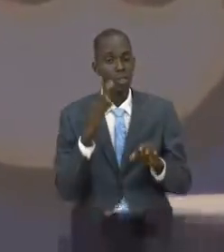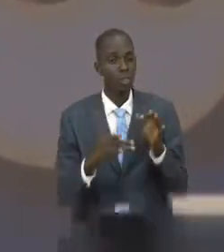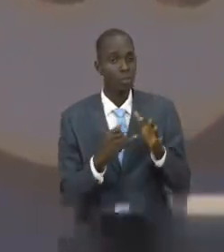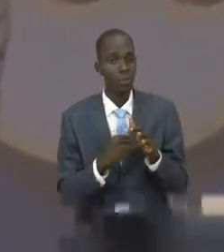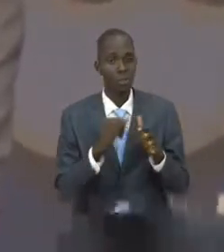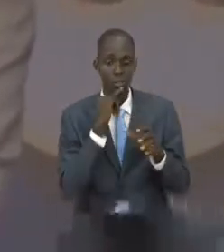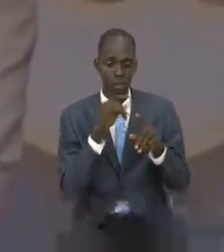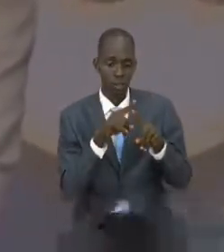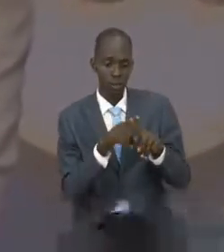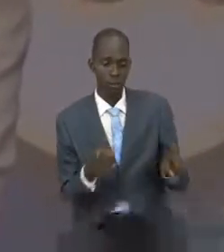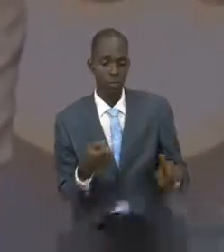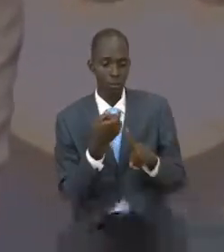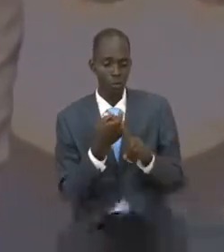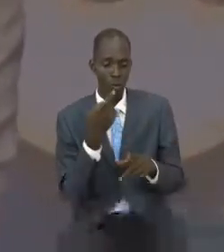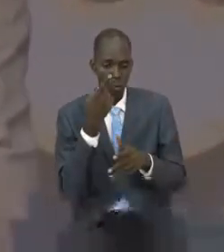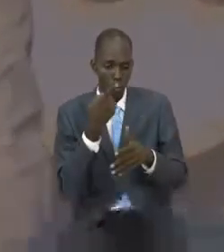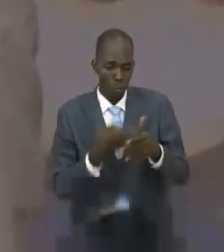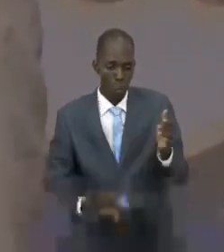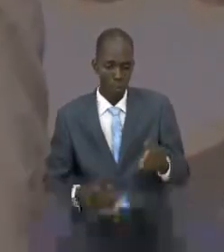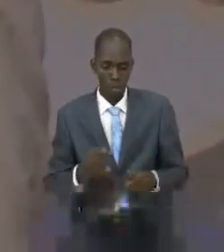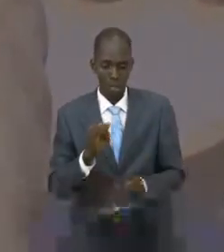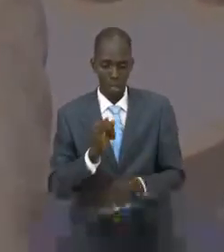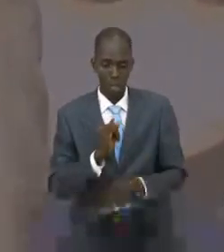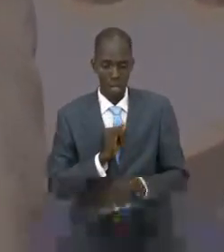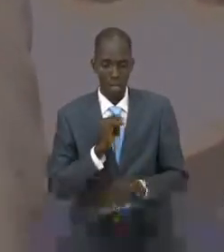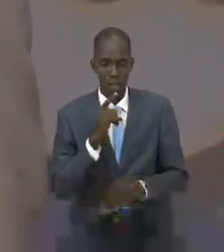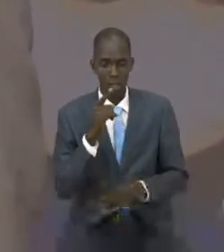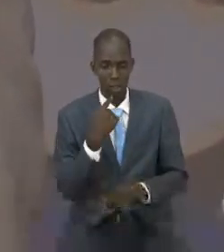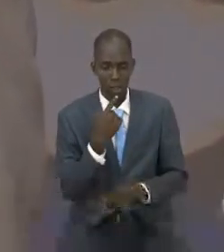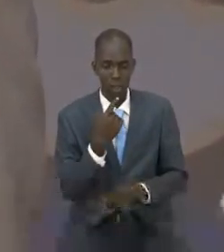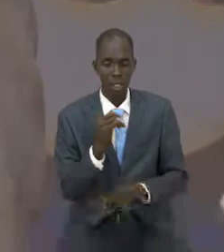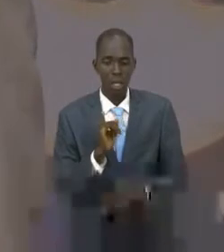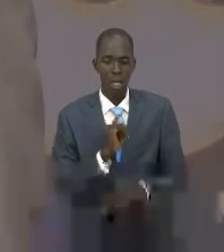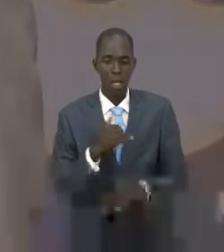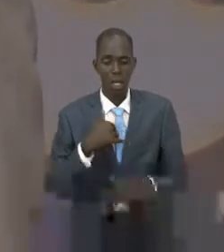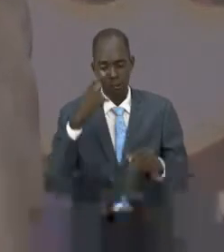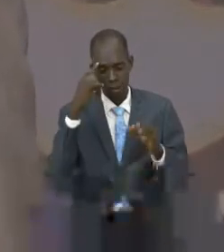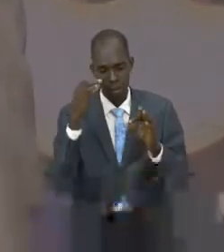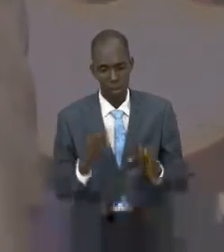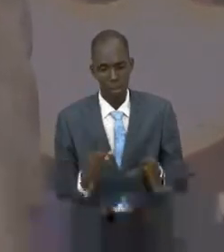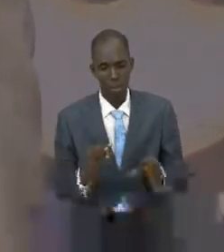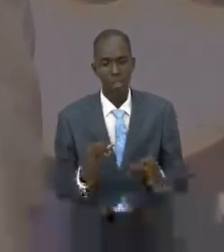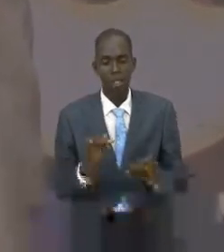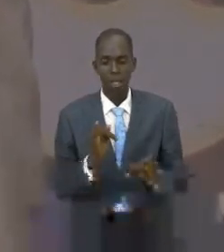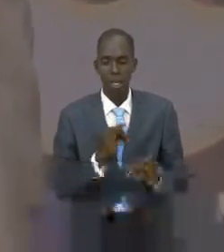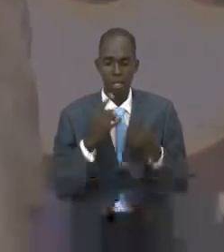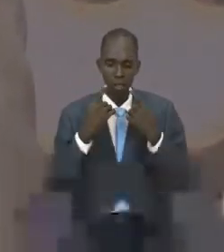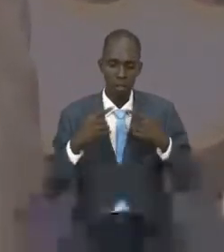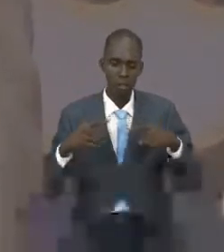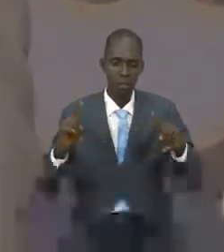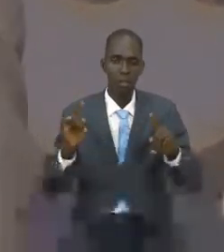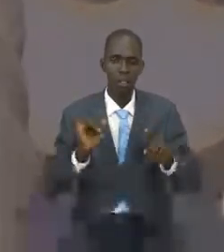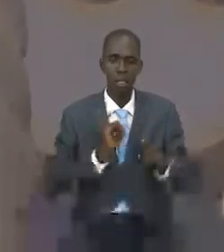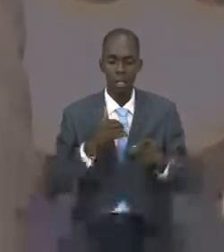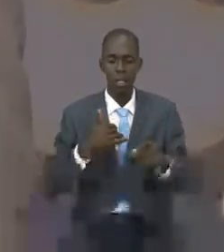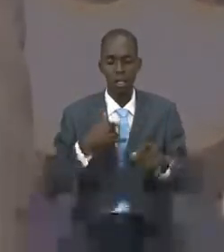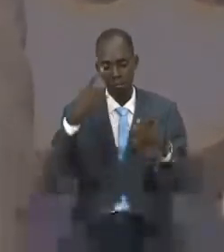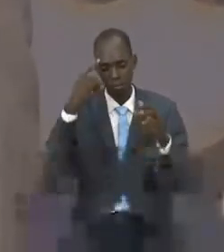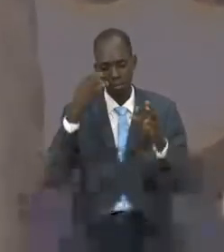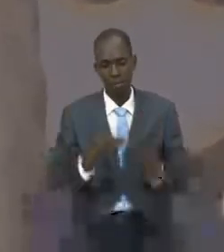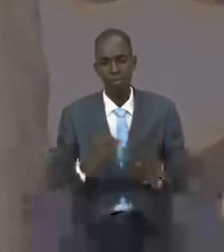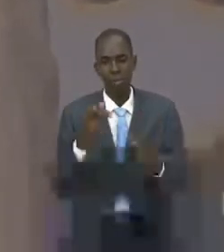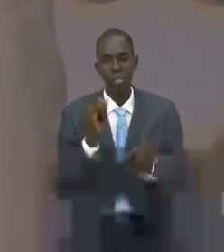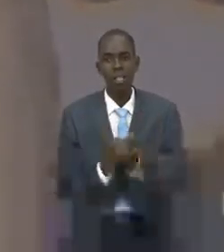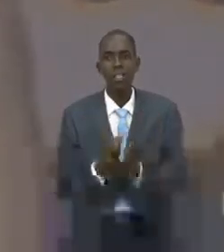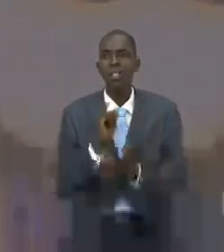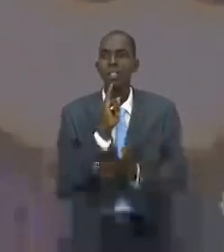what I said, I've decided, I've declared, I've determined, that is